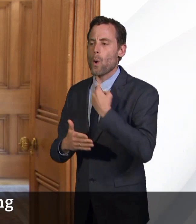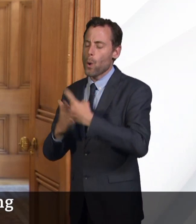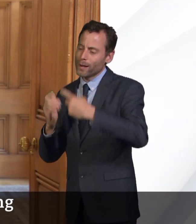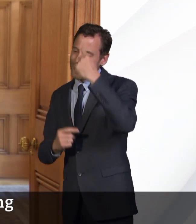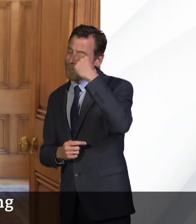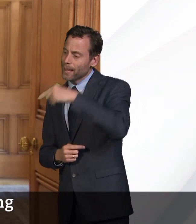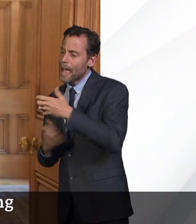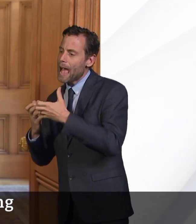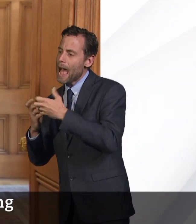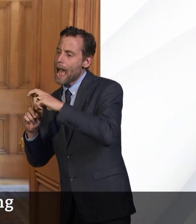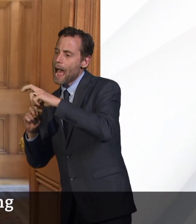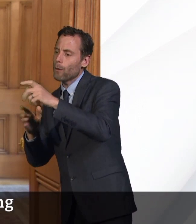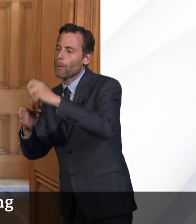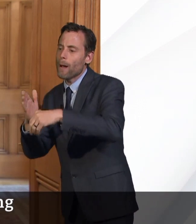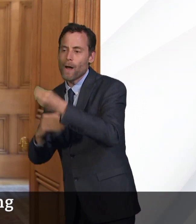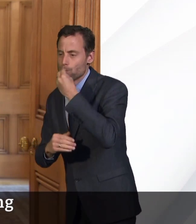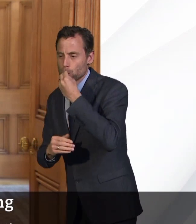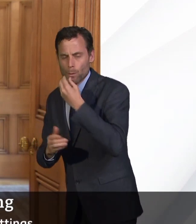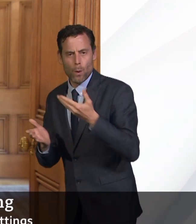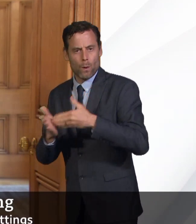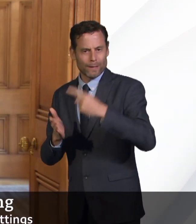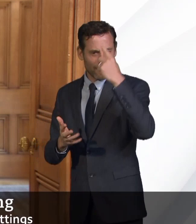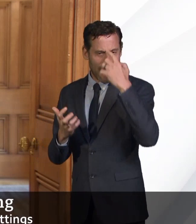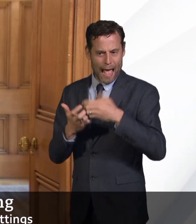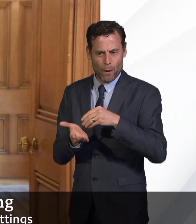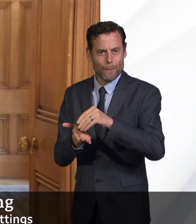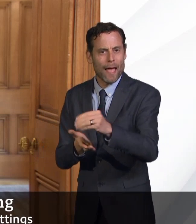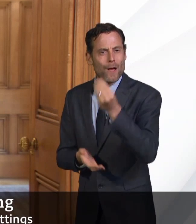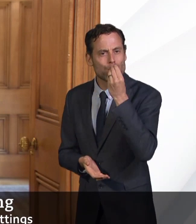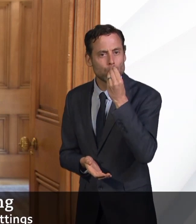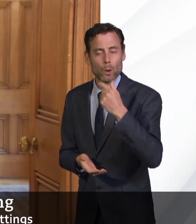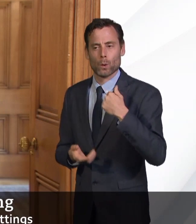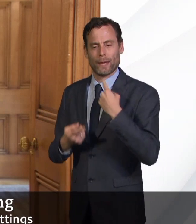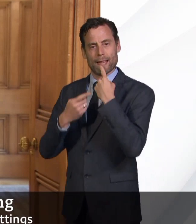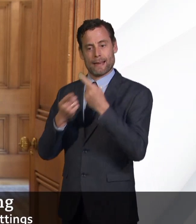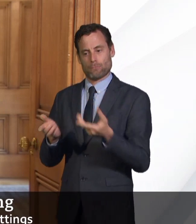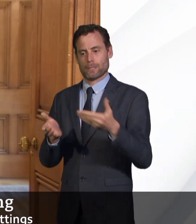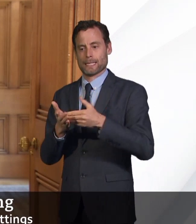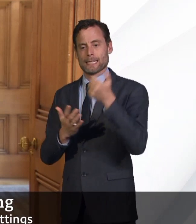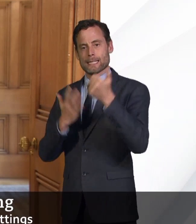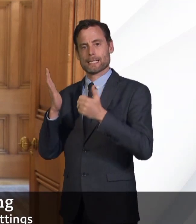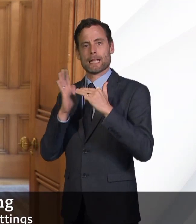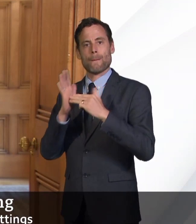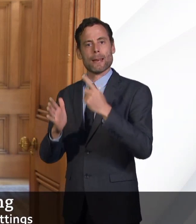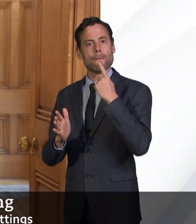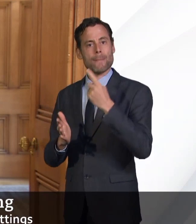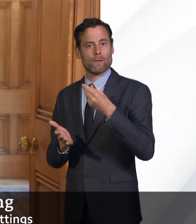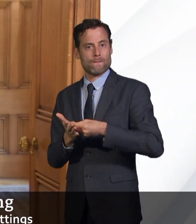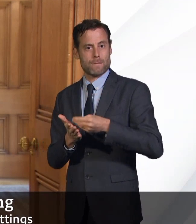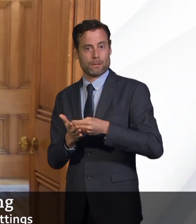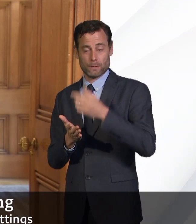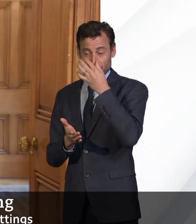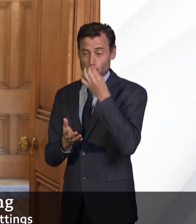vulnerability. So today, we are announcing a new £16 million fund to support frontline